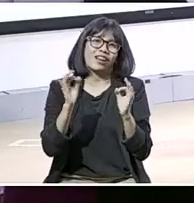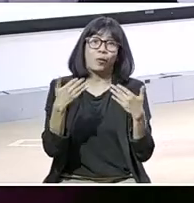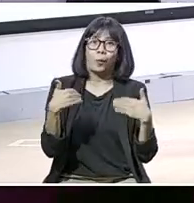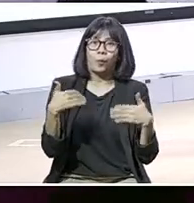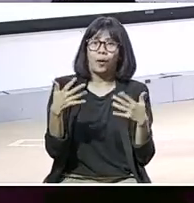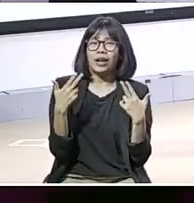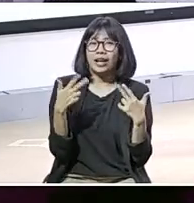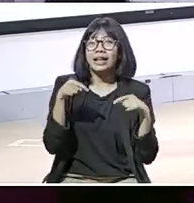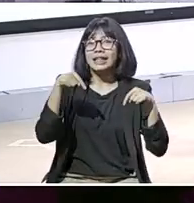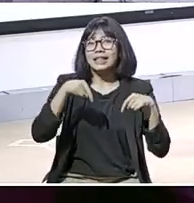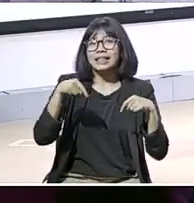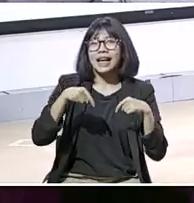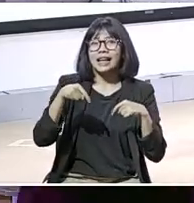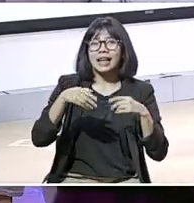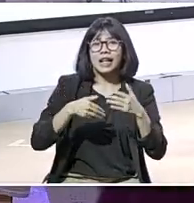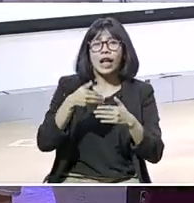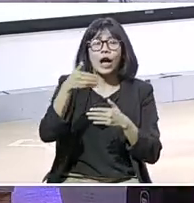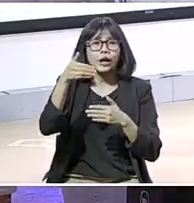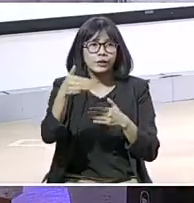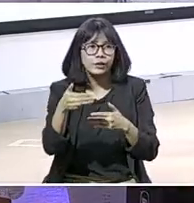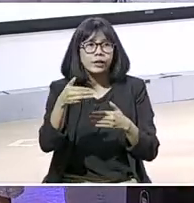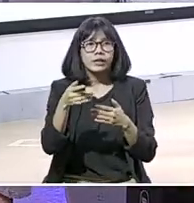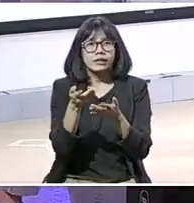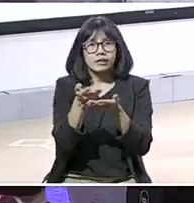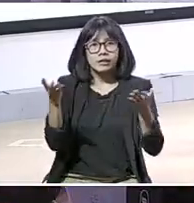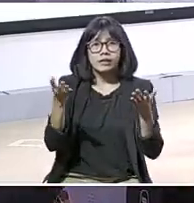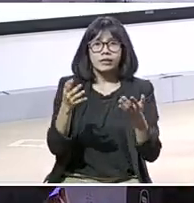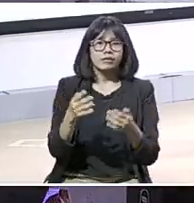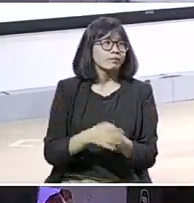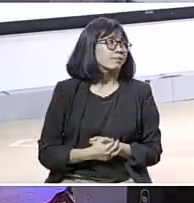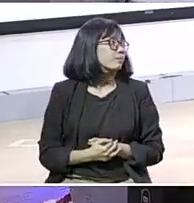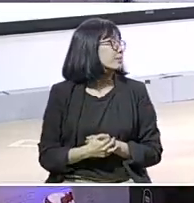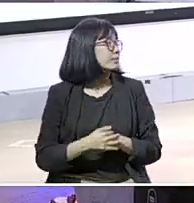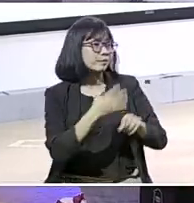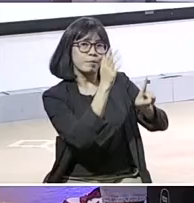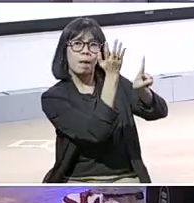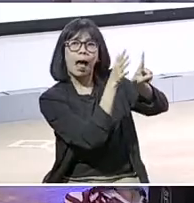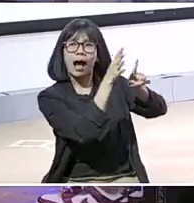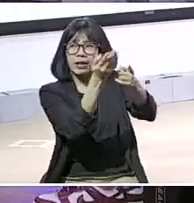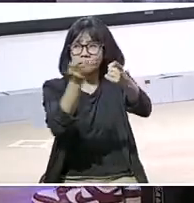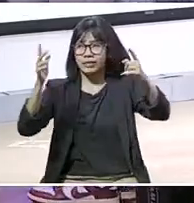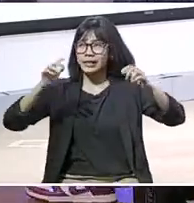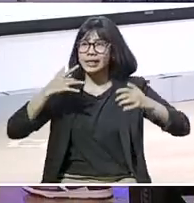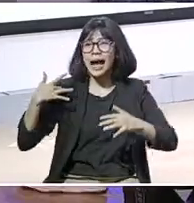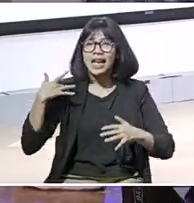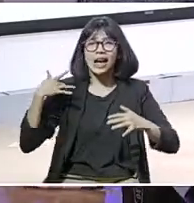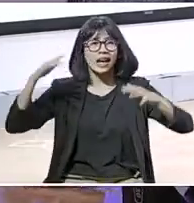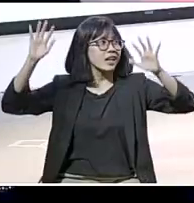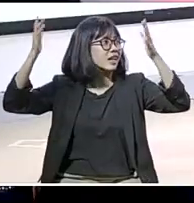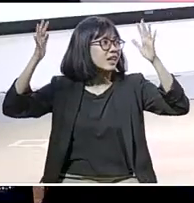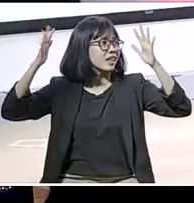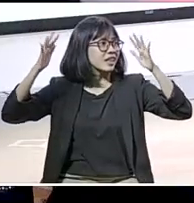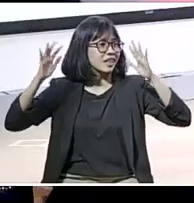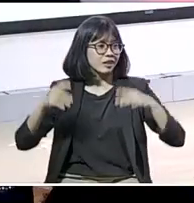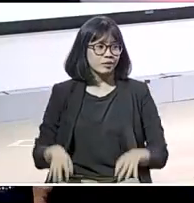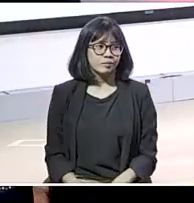Then we're gonna move to other side. So our audience gonna be our background for picture. Yes.